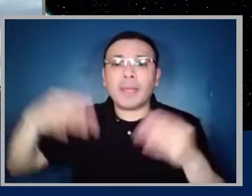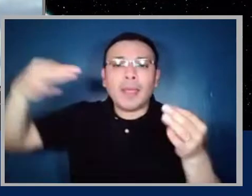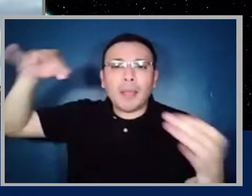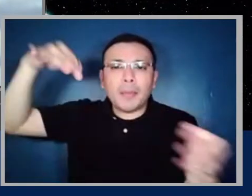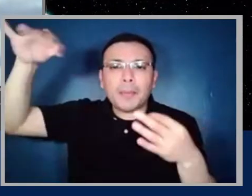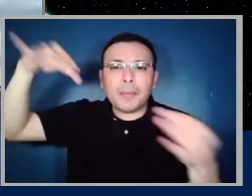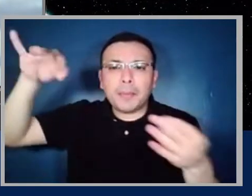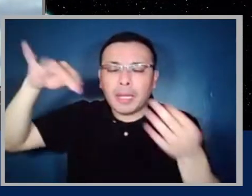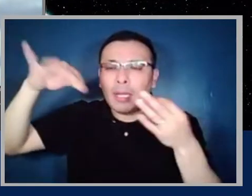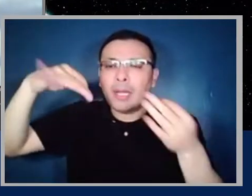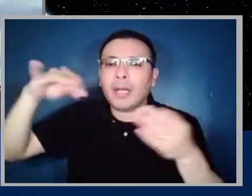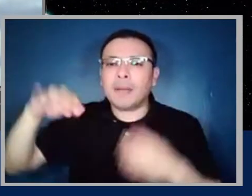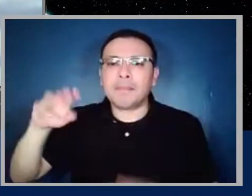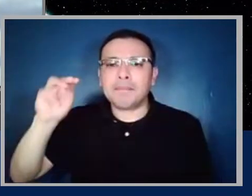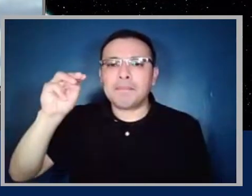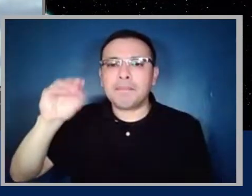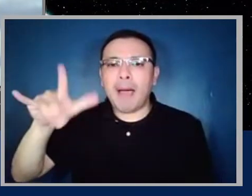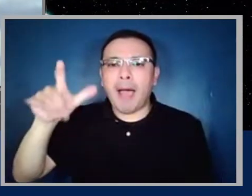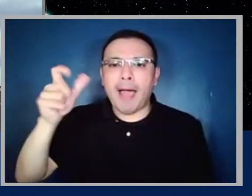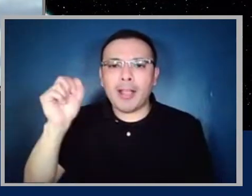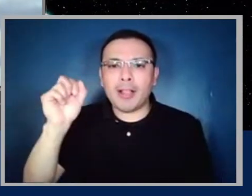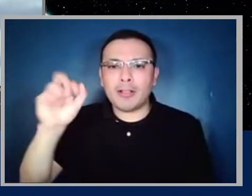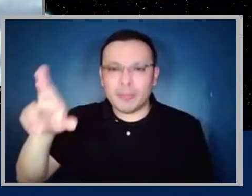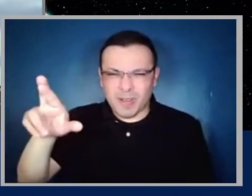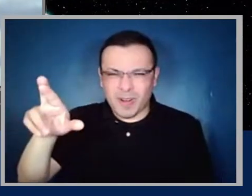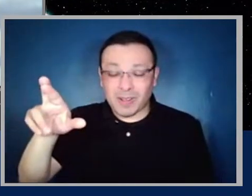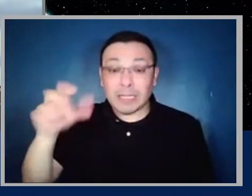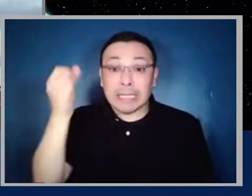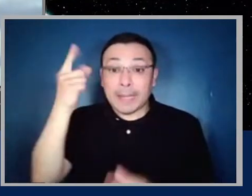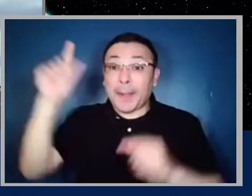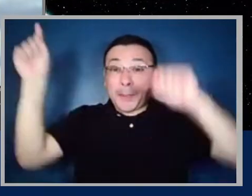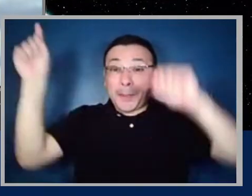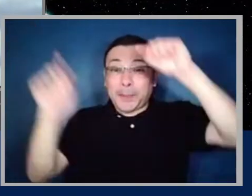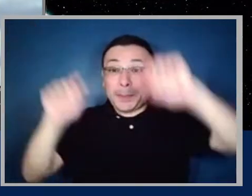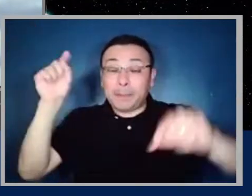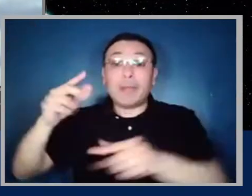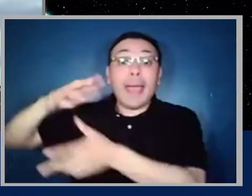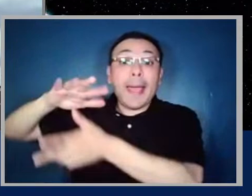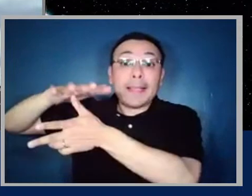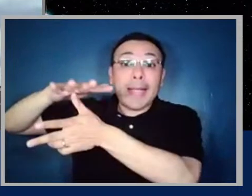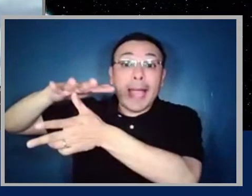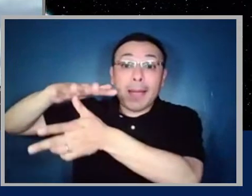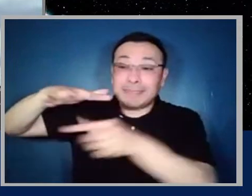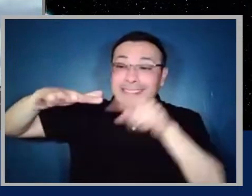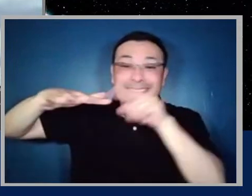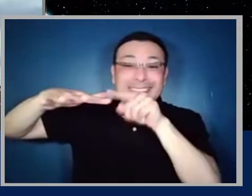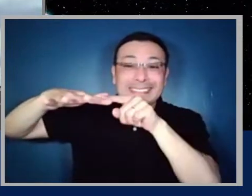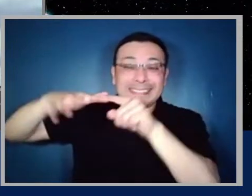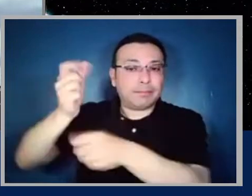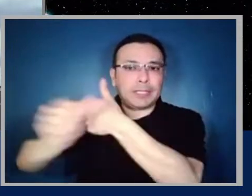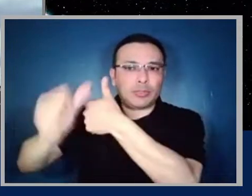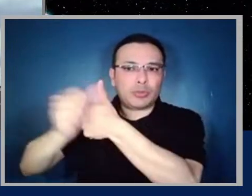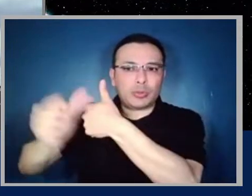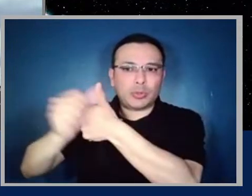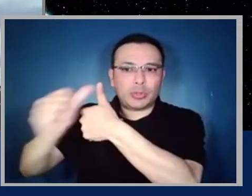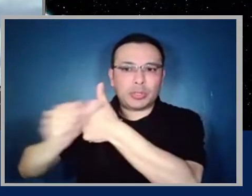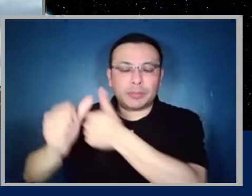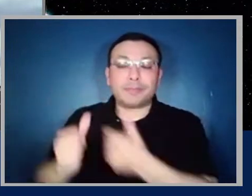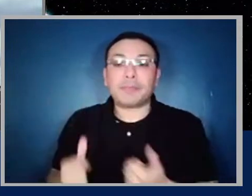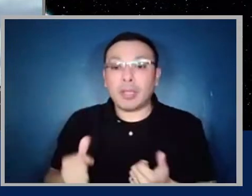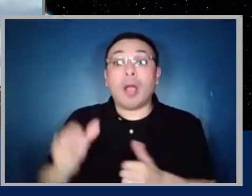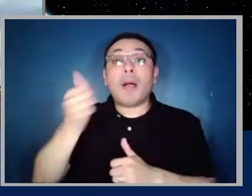for helicopters to fly into, those floating debris. Yeah. But when all the big debris clears, this is about 3 minutes after